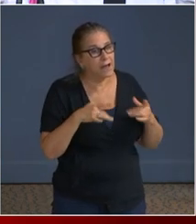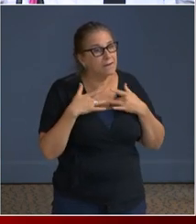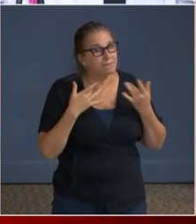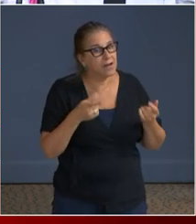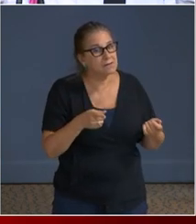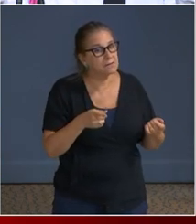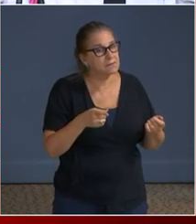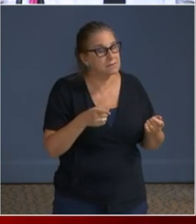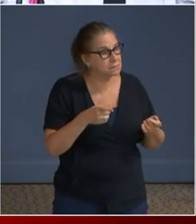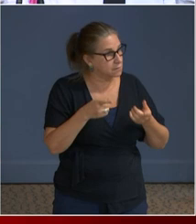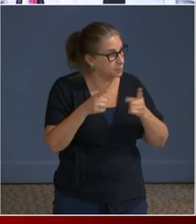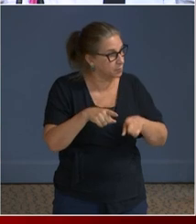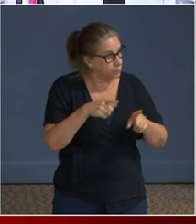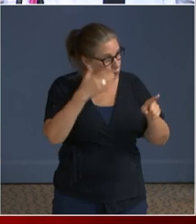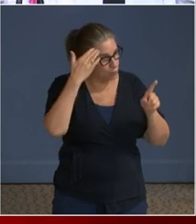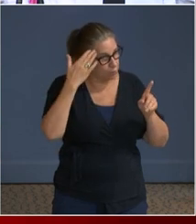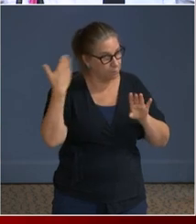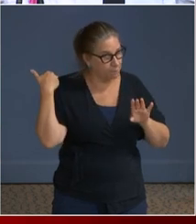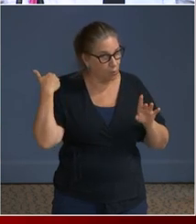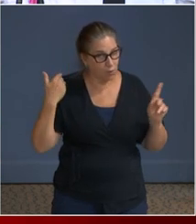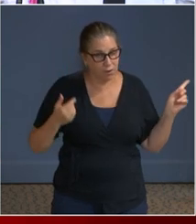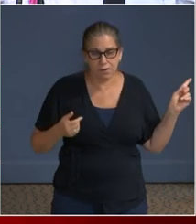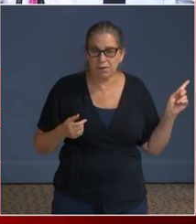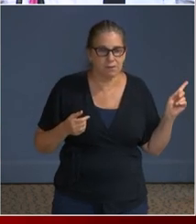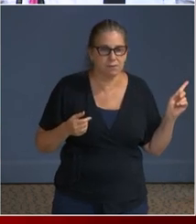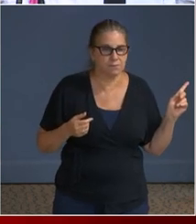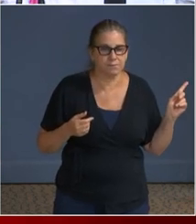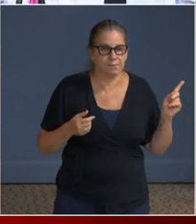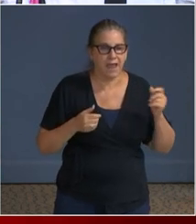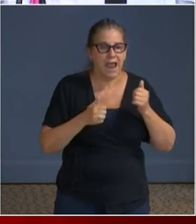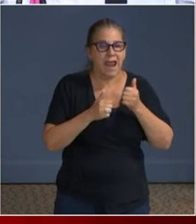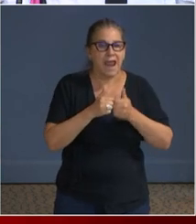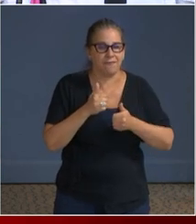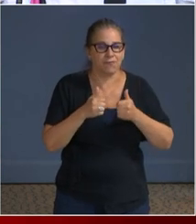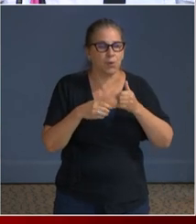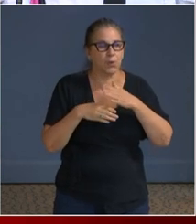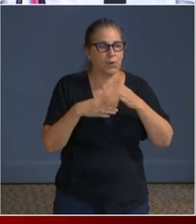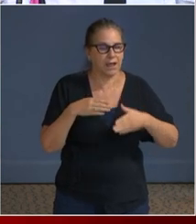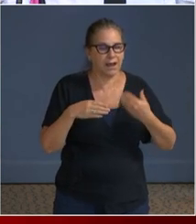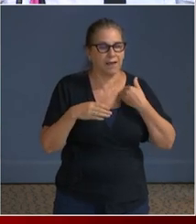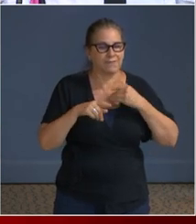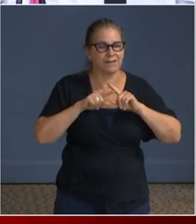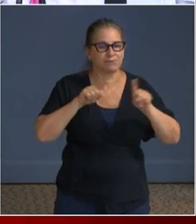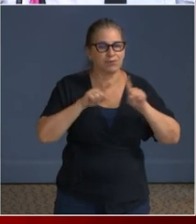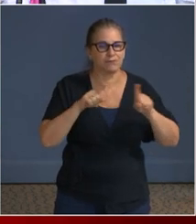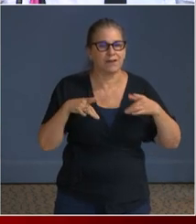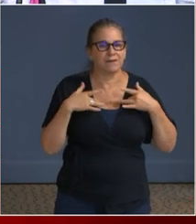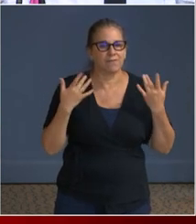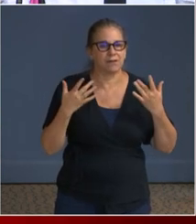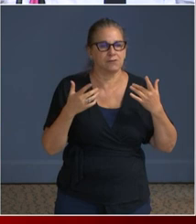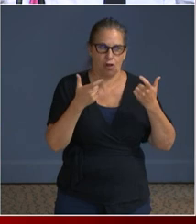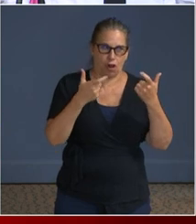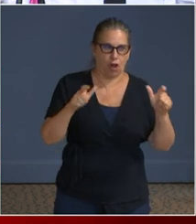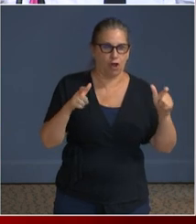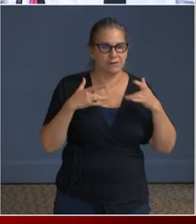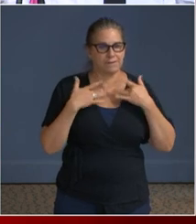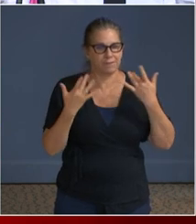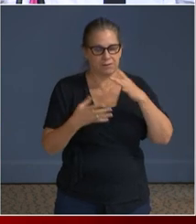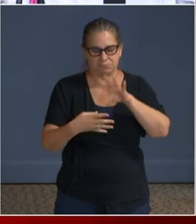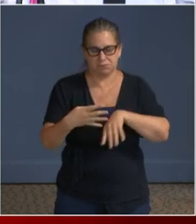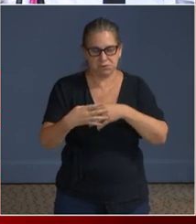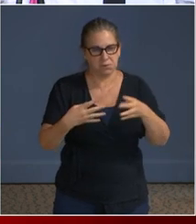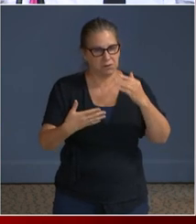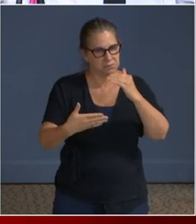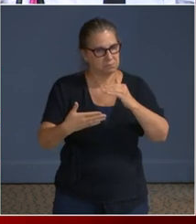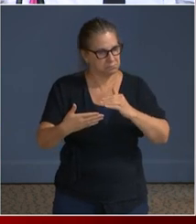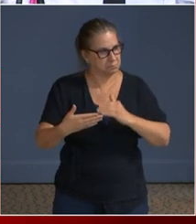place? We get, every weekend, we get a list of events, large events that are scheduled throughout the city. This was one of those